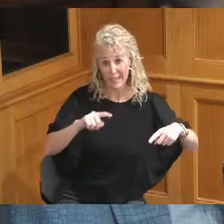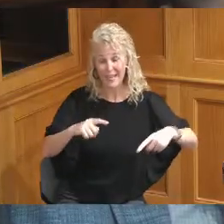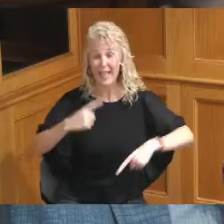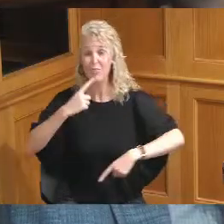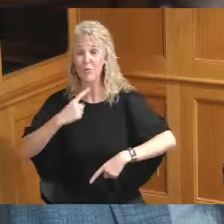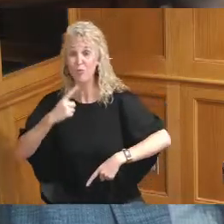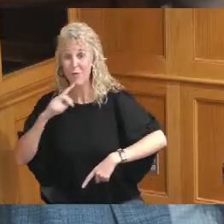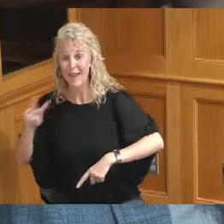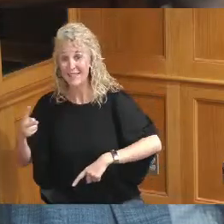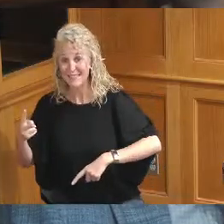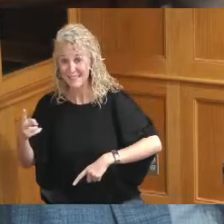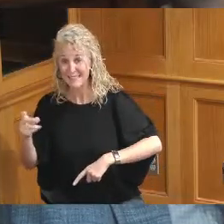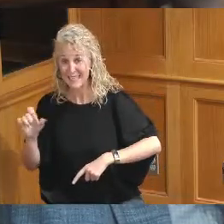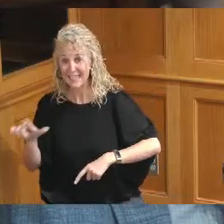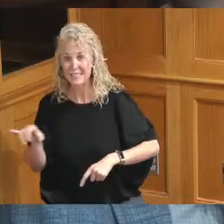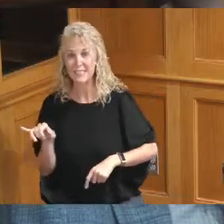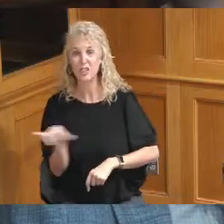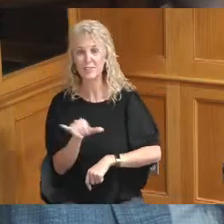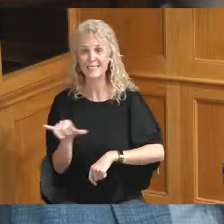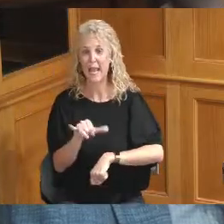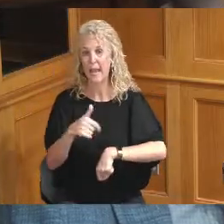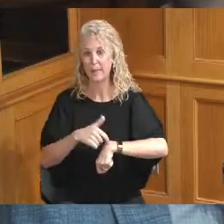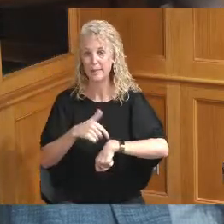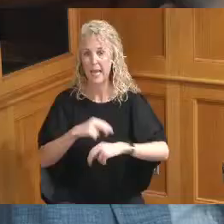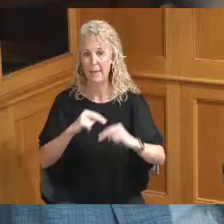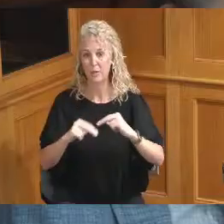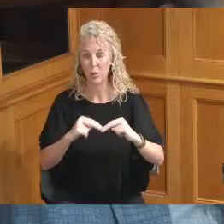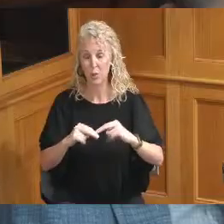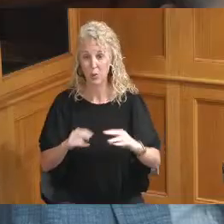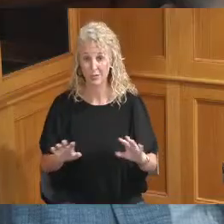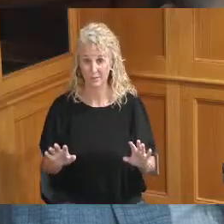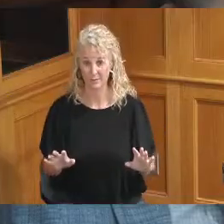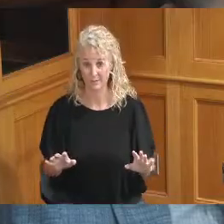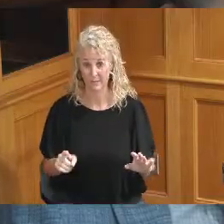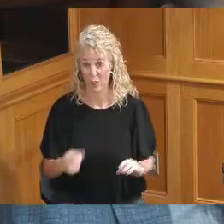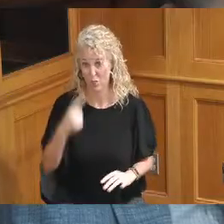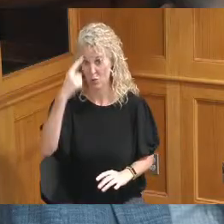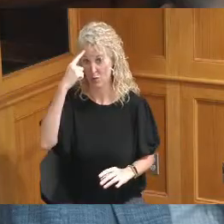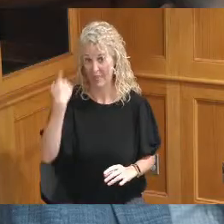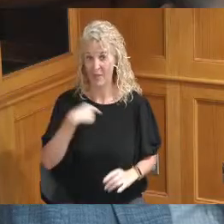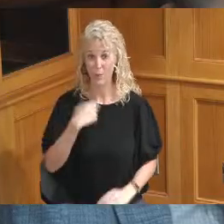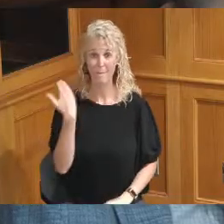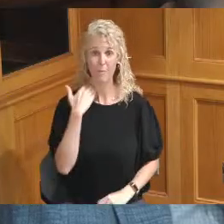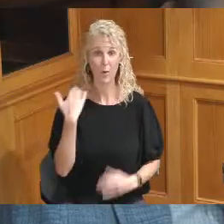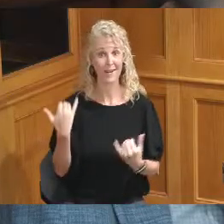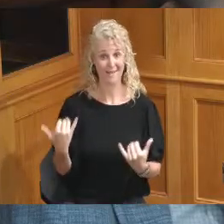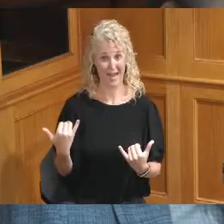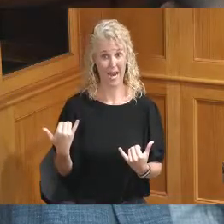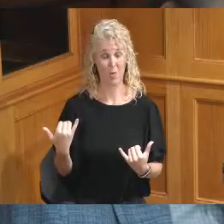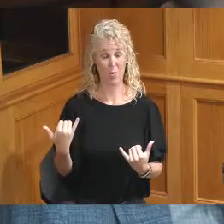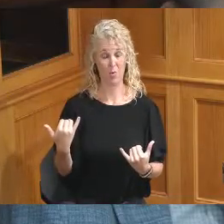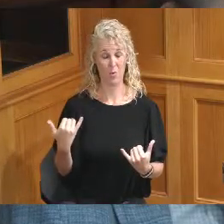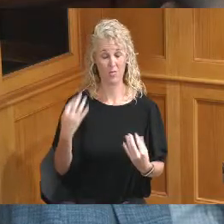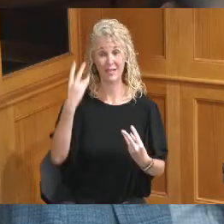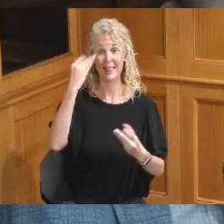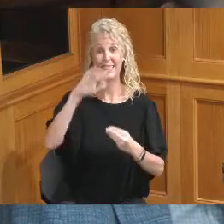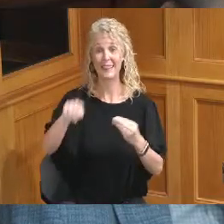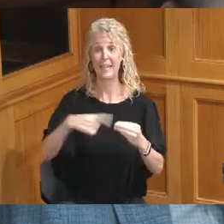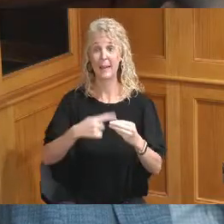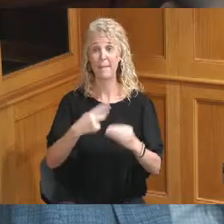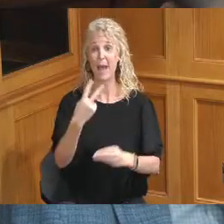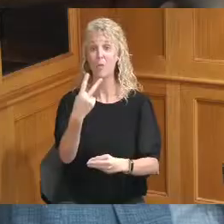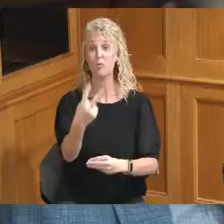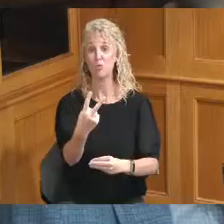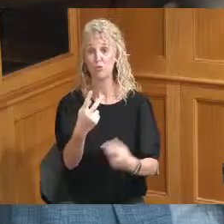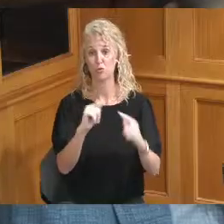2nd deal at the same time. And if you say we ain't got no money now for the taxpayers, how will we be able to